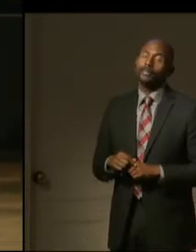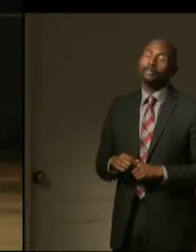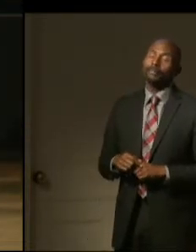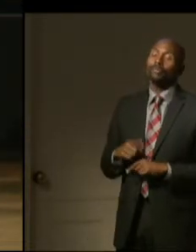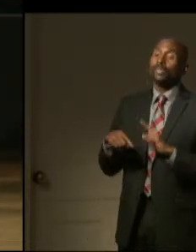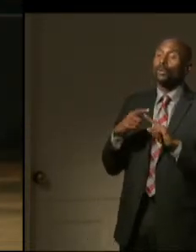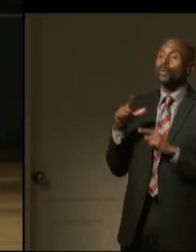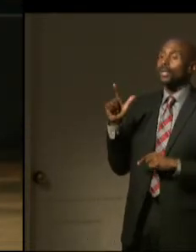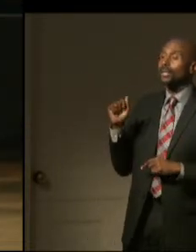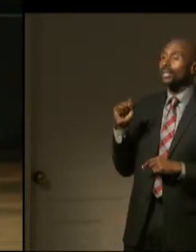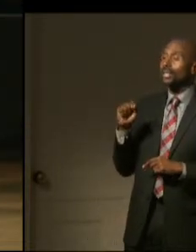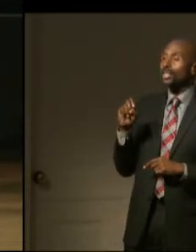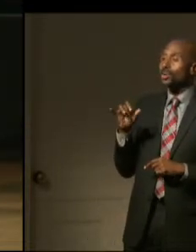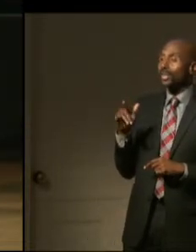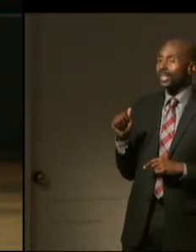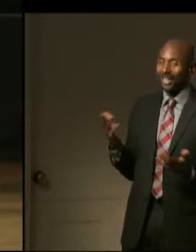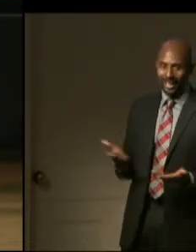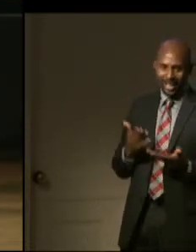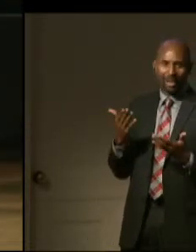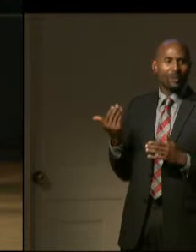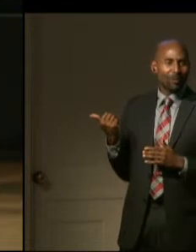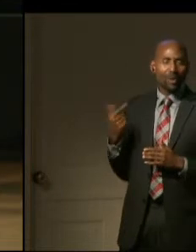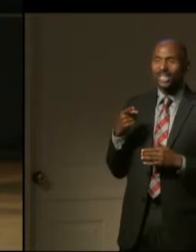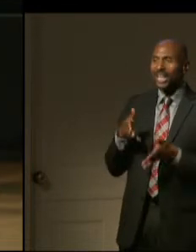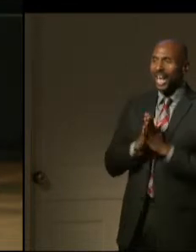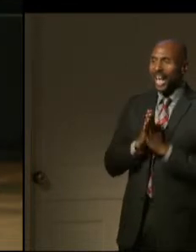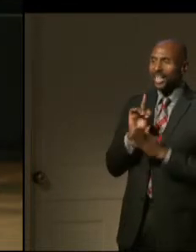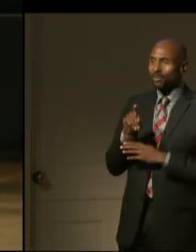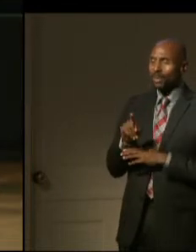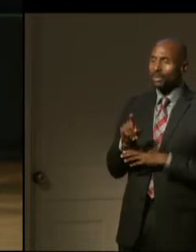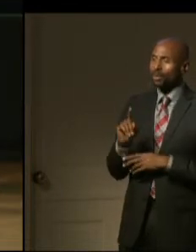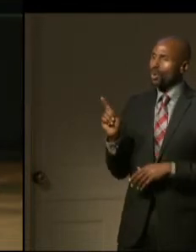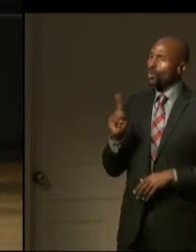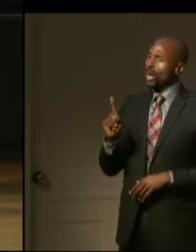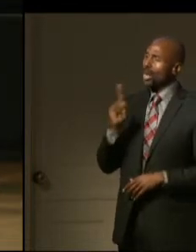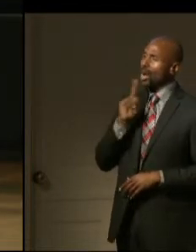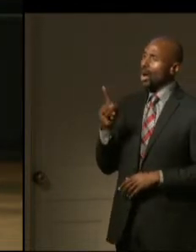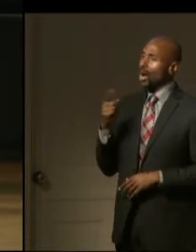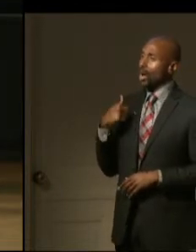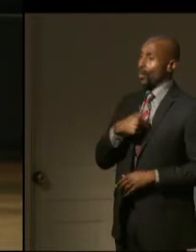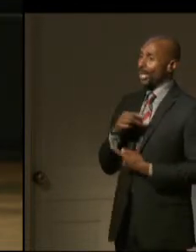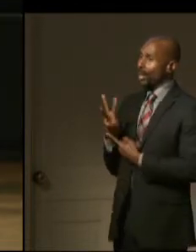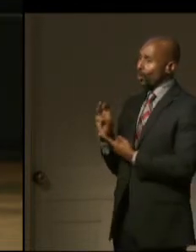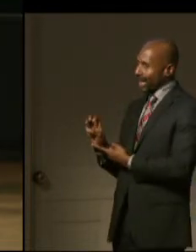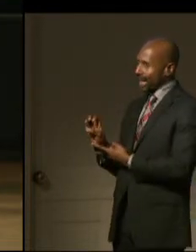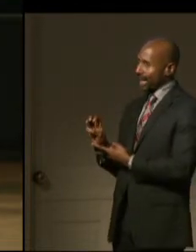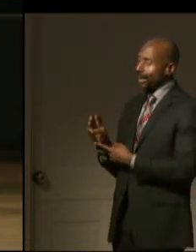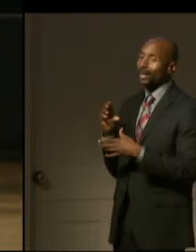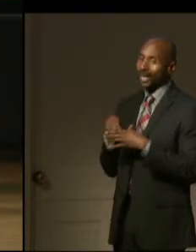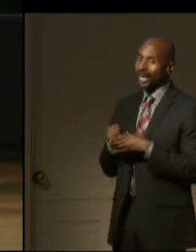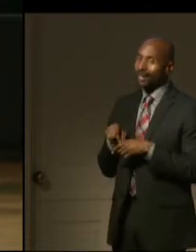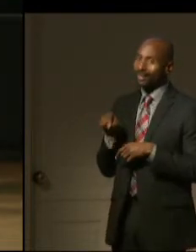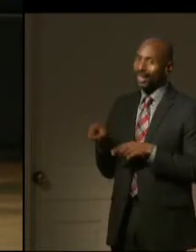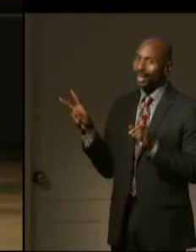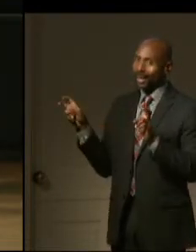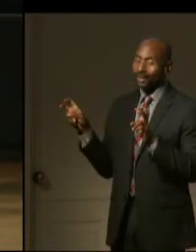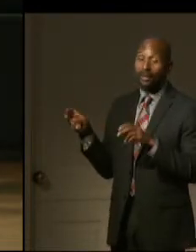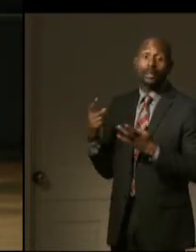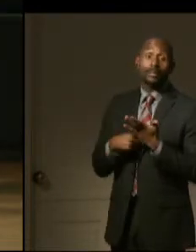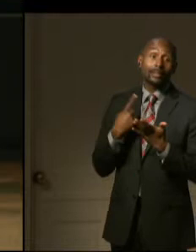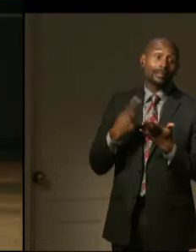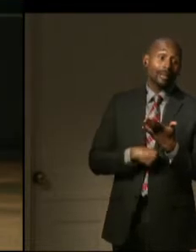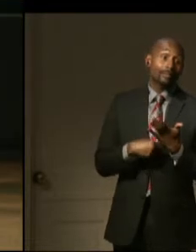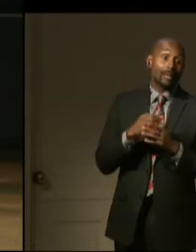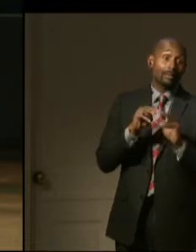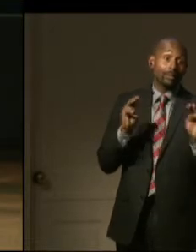when LaToya was up here earlier and she was asking the question, like, where are we in this? Sometimes museums